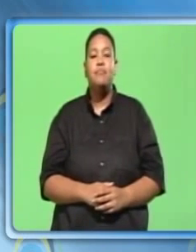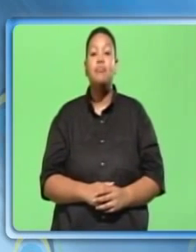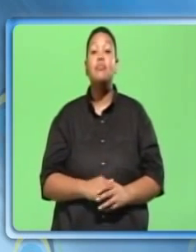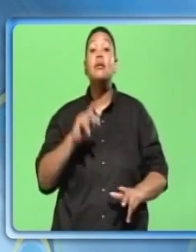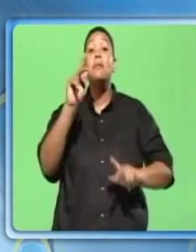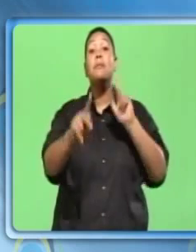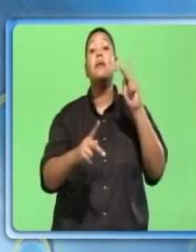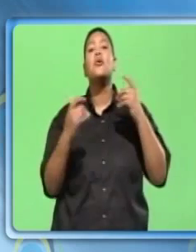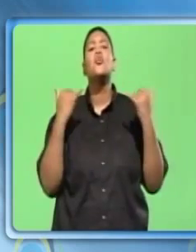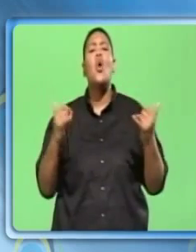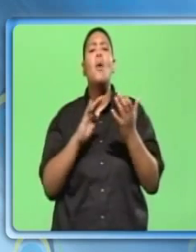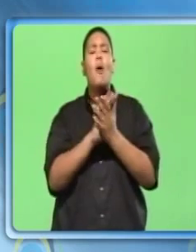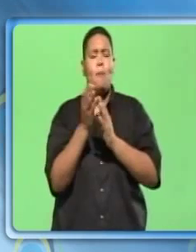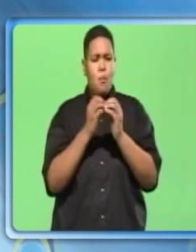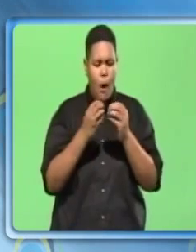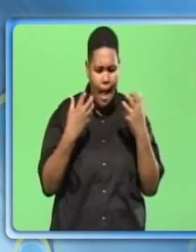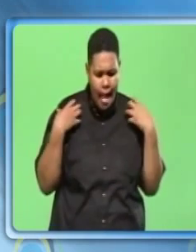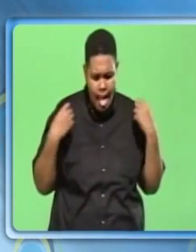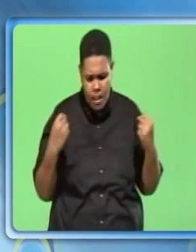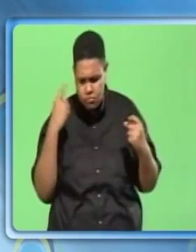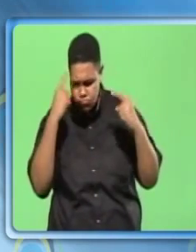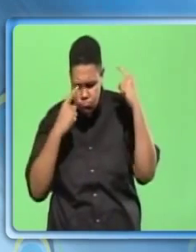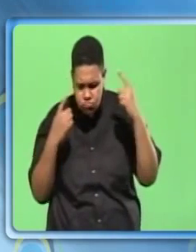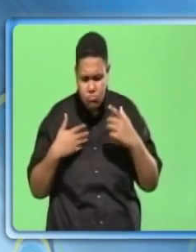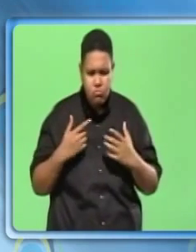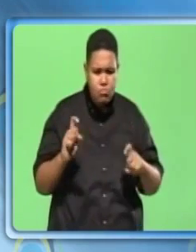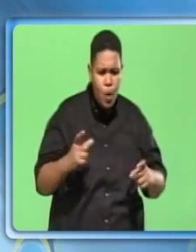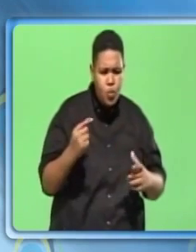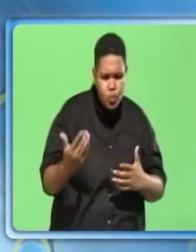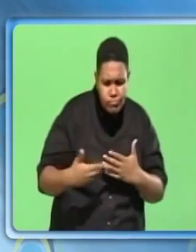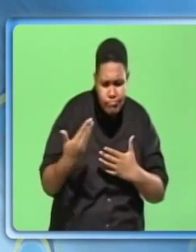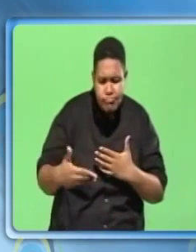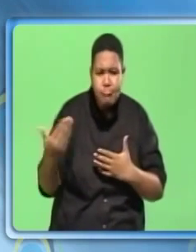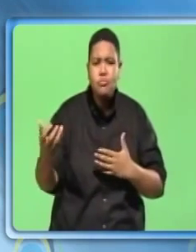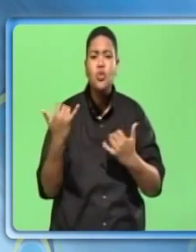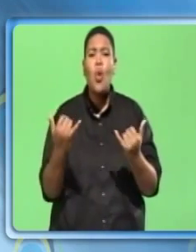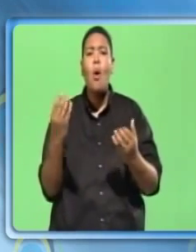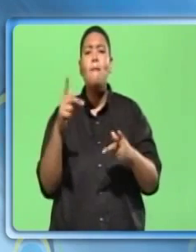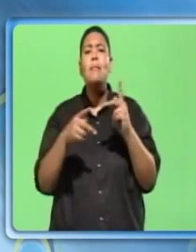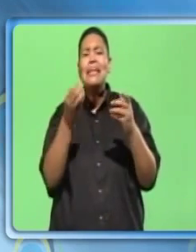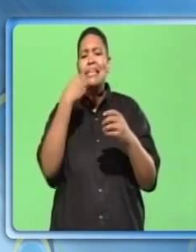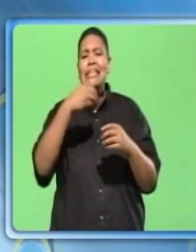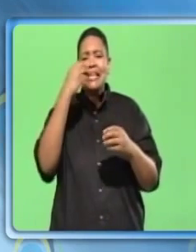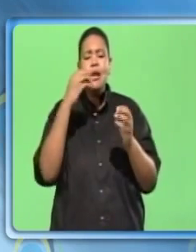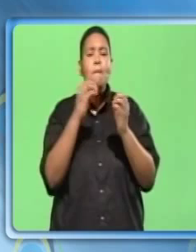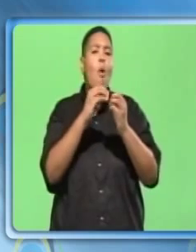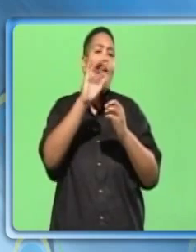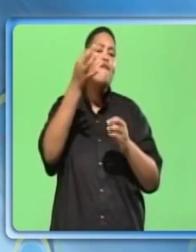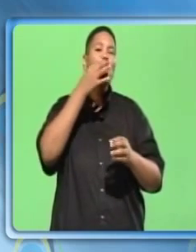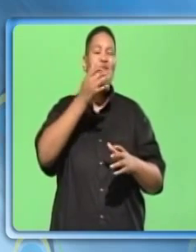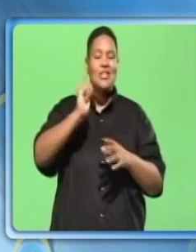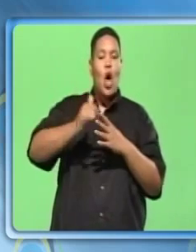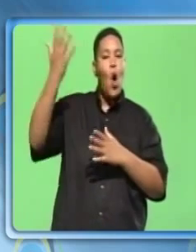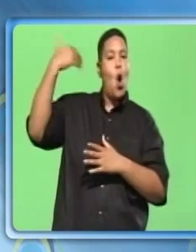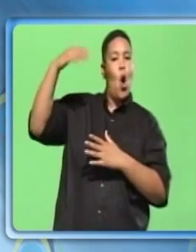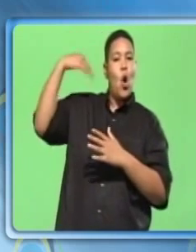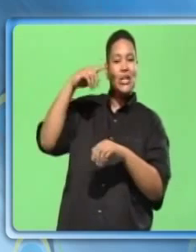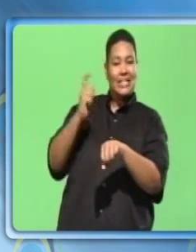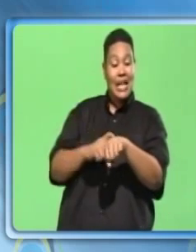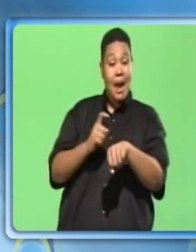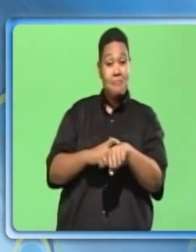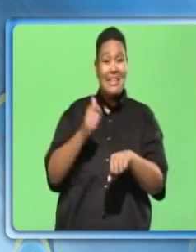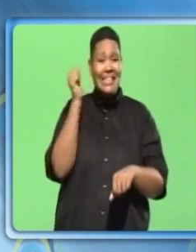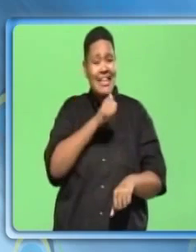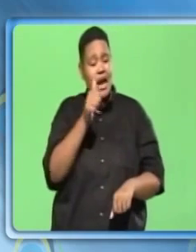People are becoming more health conscious. As such, more fruits are being consumed now than before. On a daily basis,